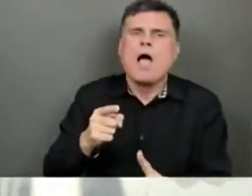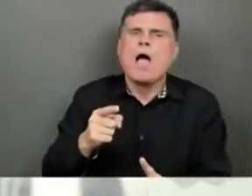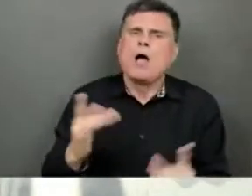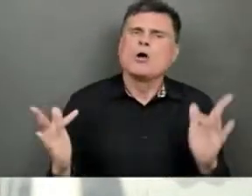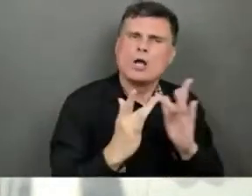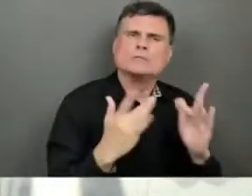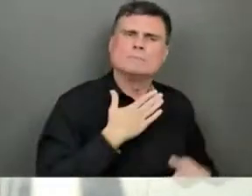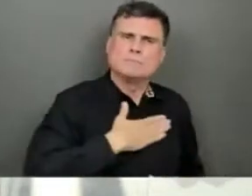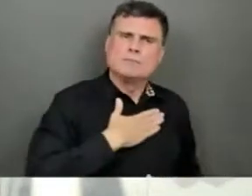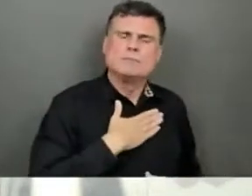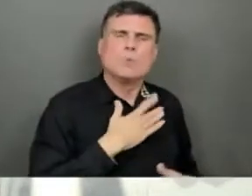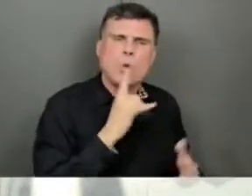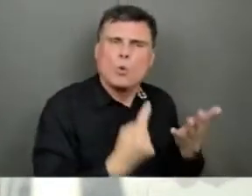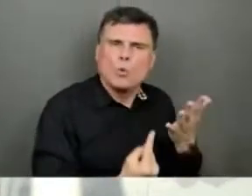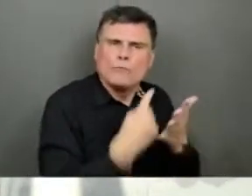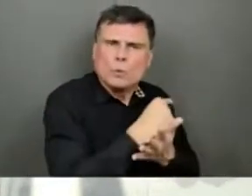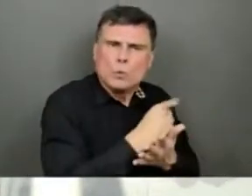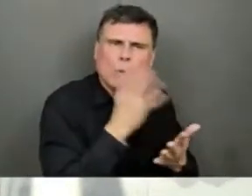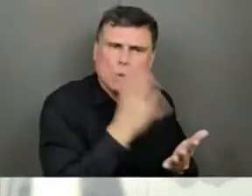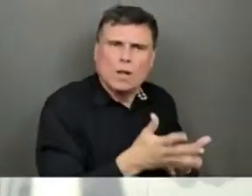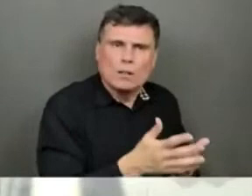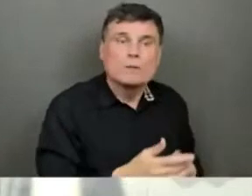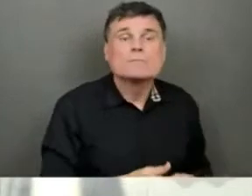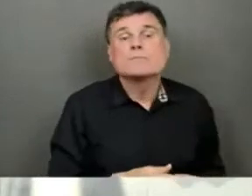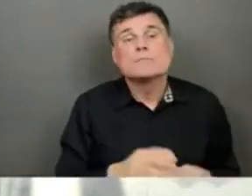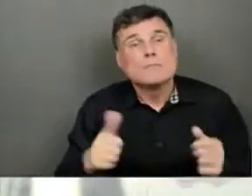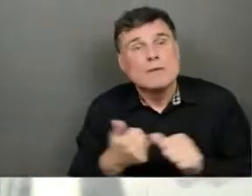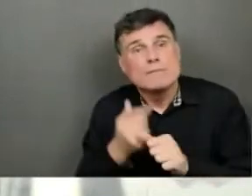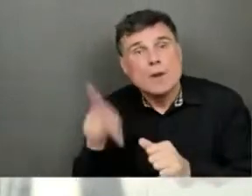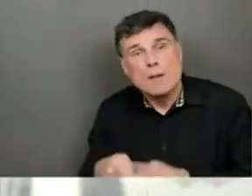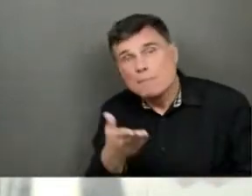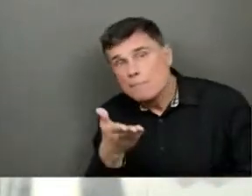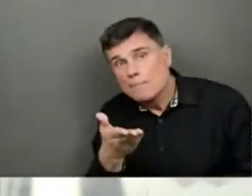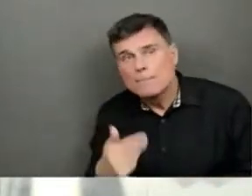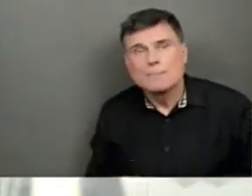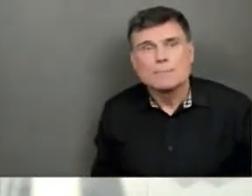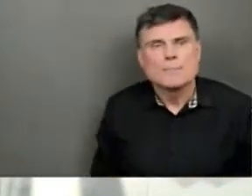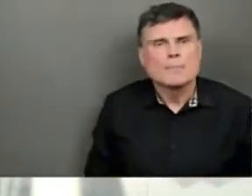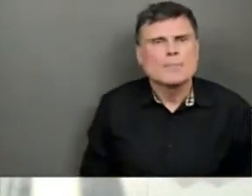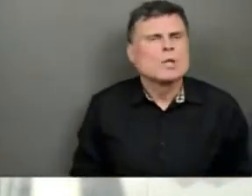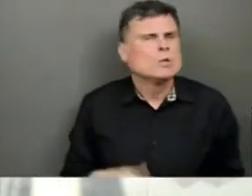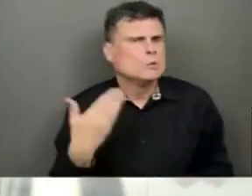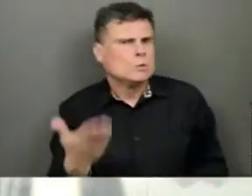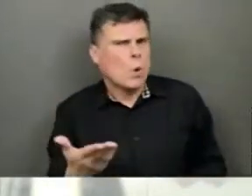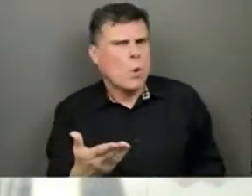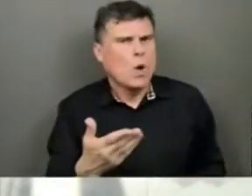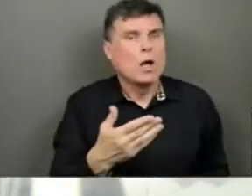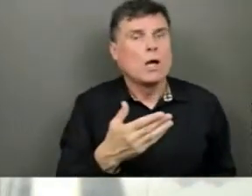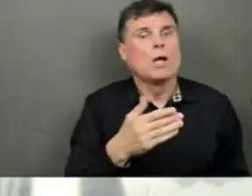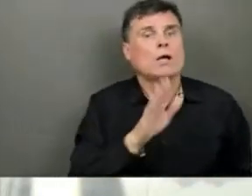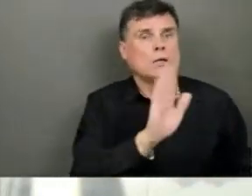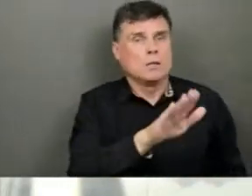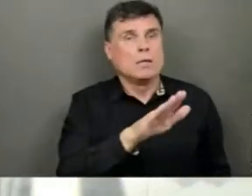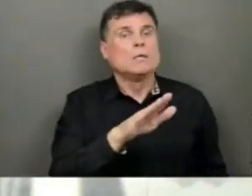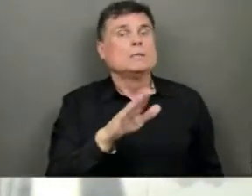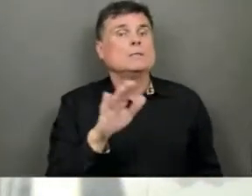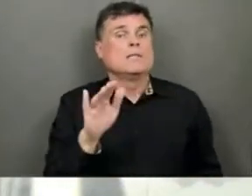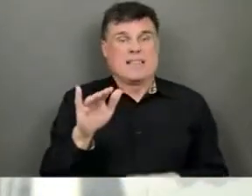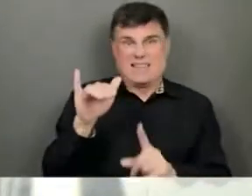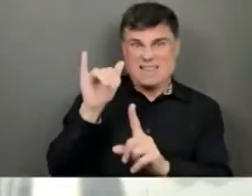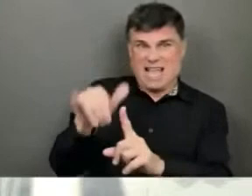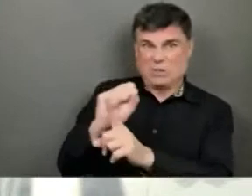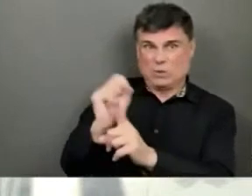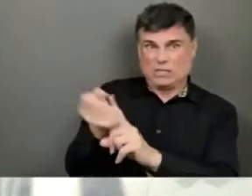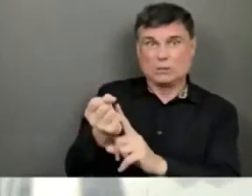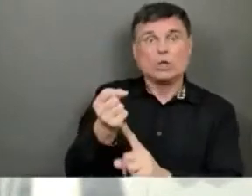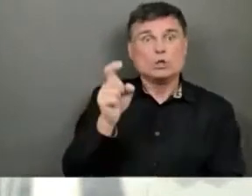Please, Adrian Dix. So I guess I would just clarify, so you would suggest that someone in this situation, or this woman in particular, should